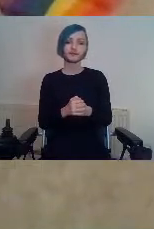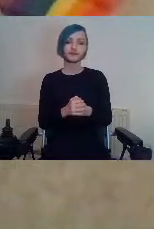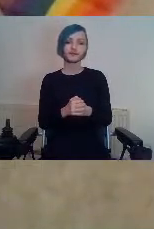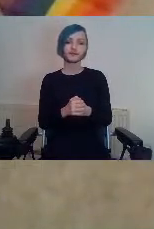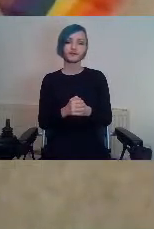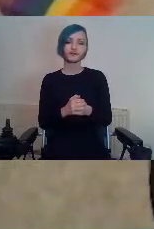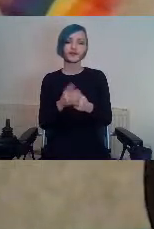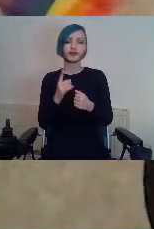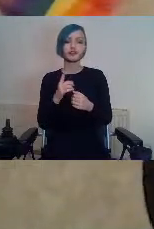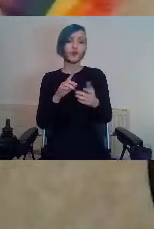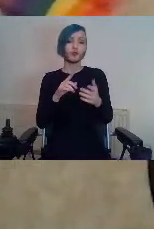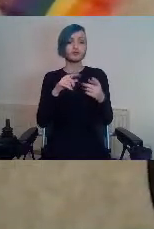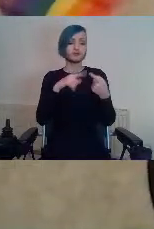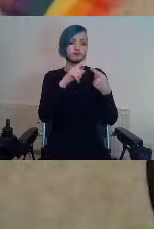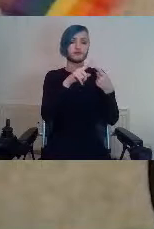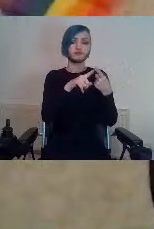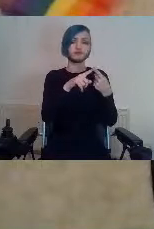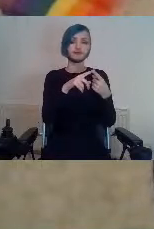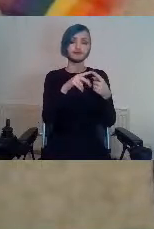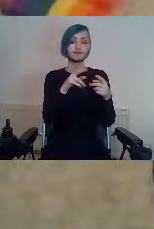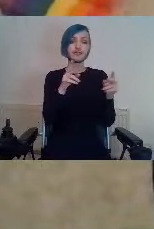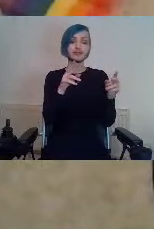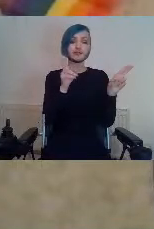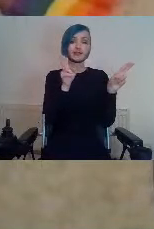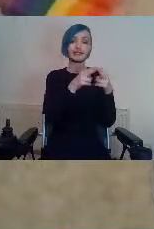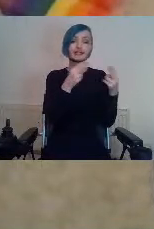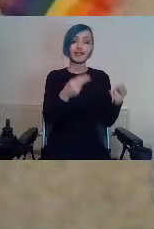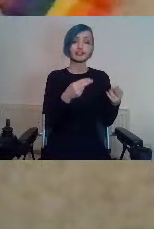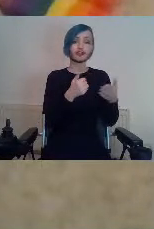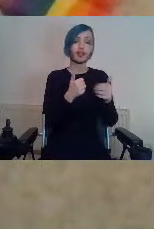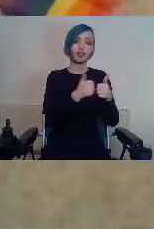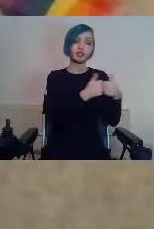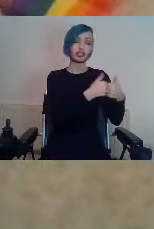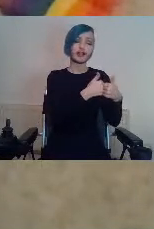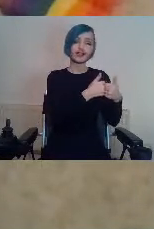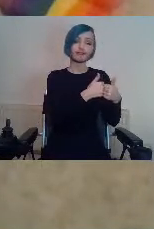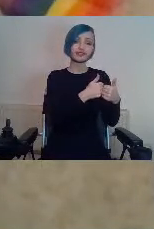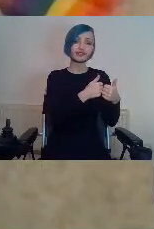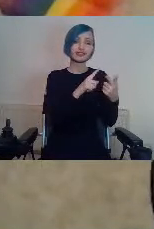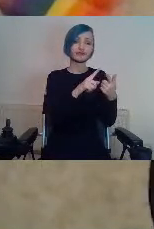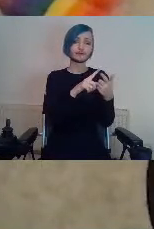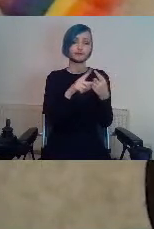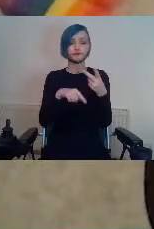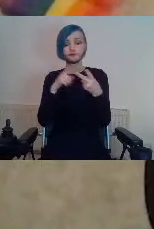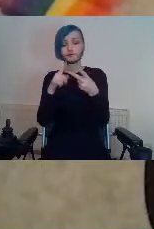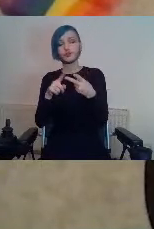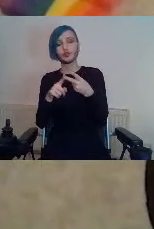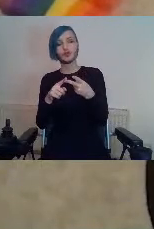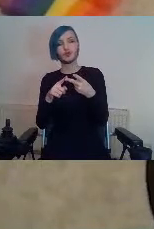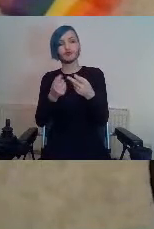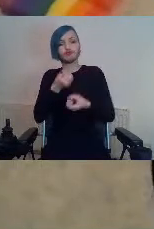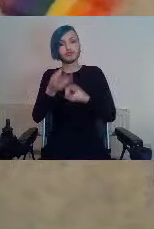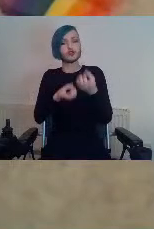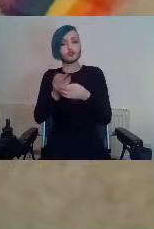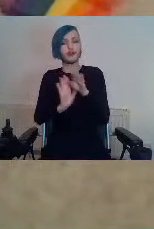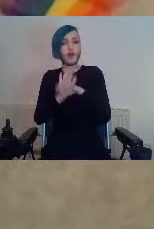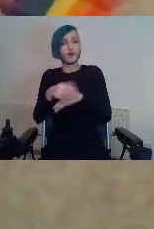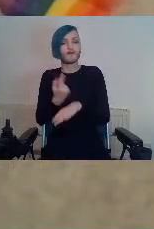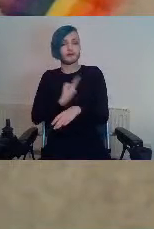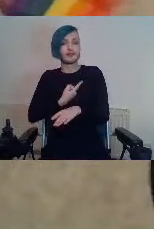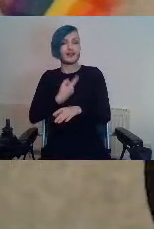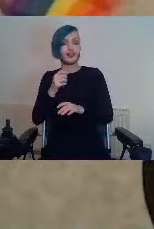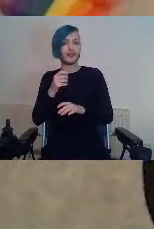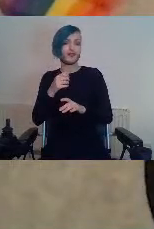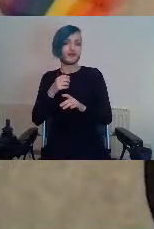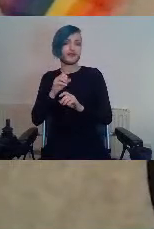hand, short long story of my activistic work. So let's briefly